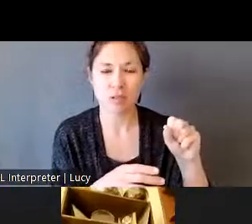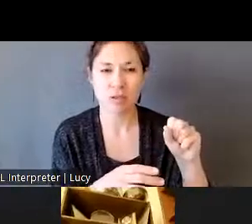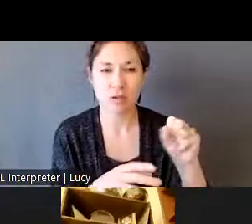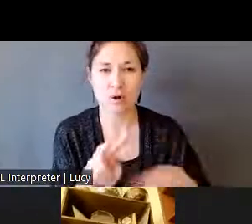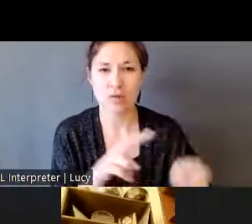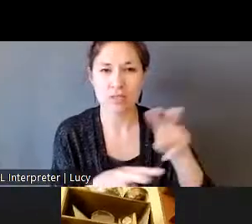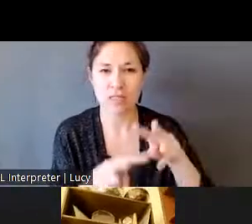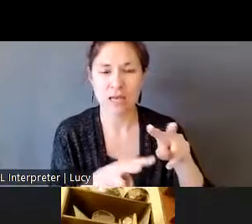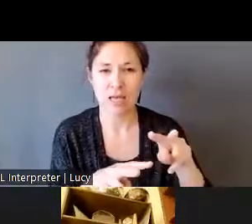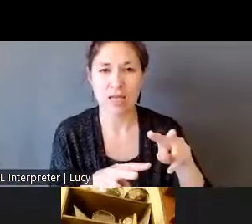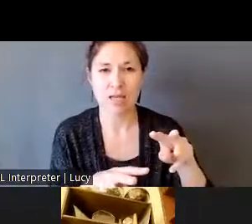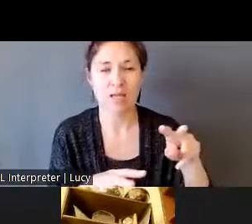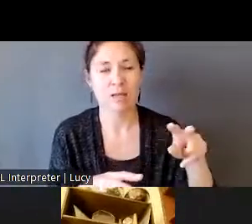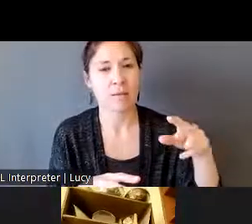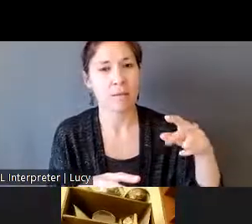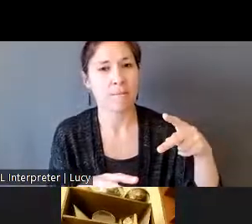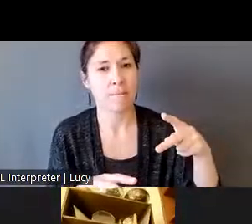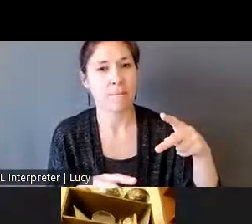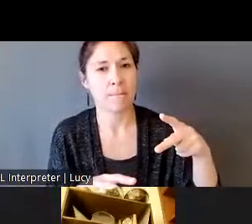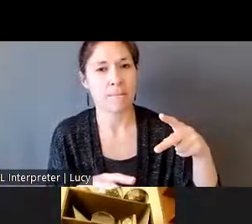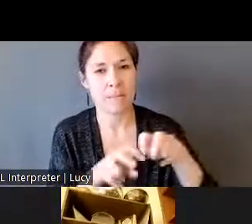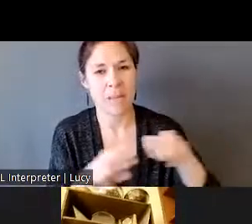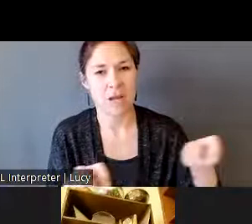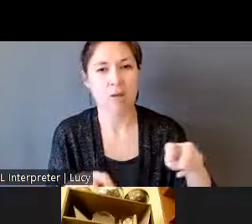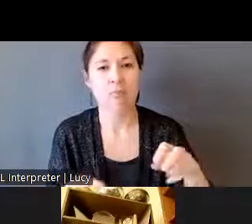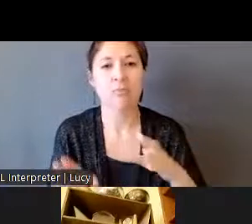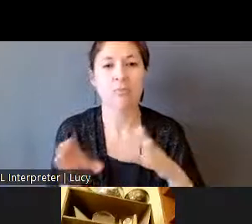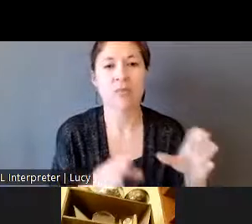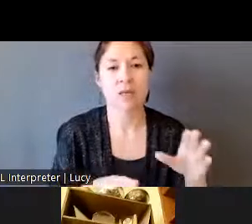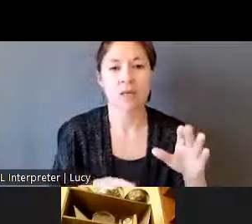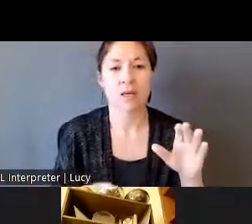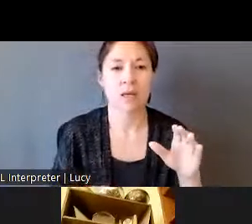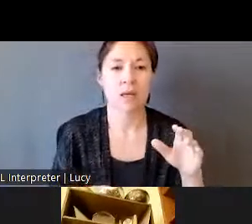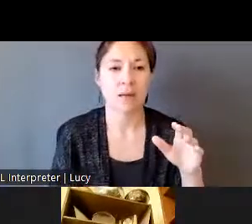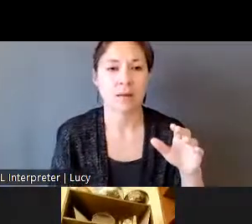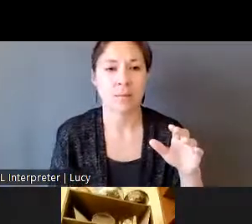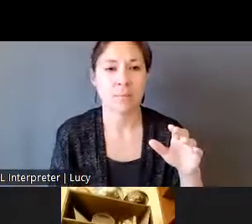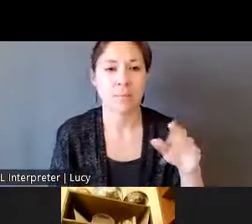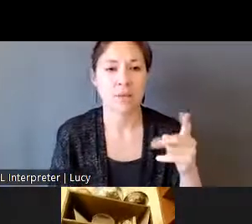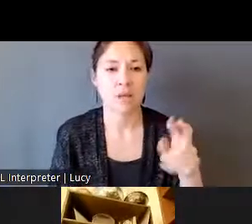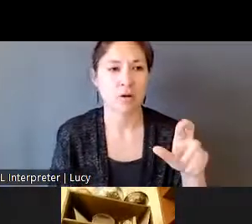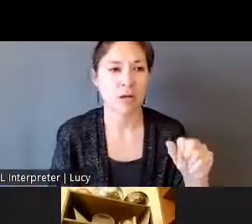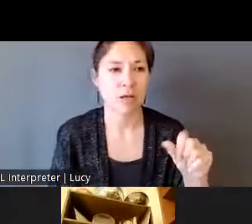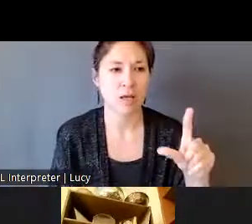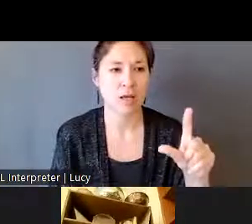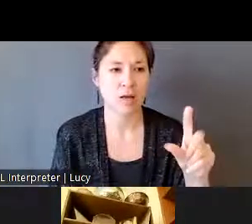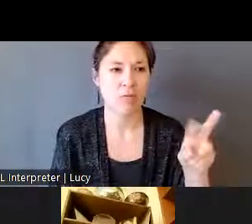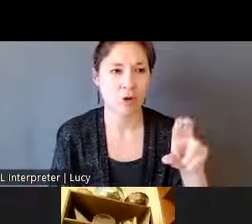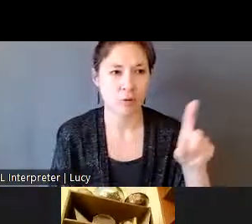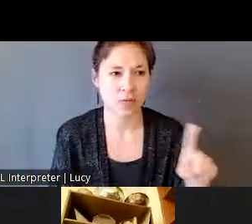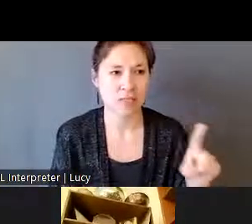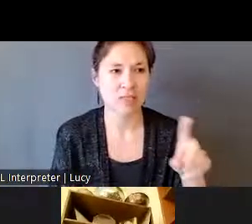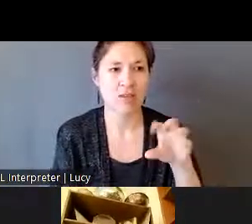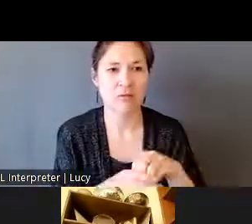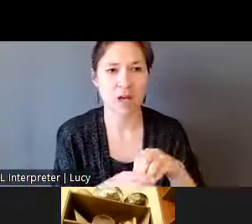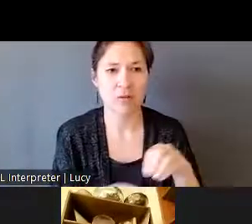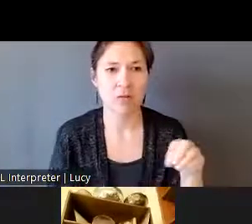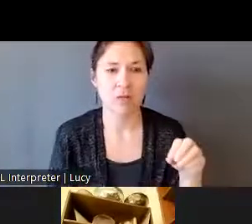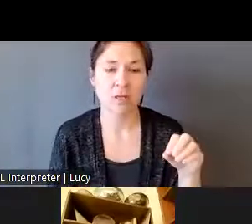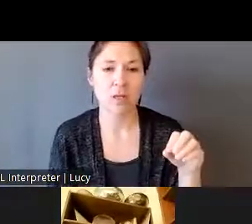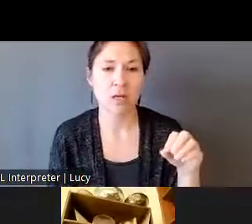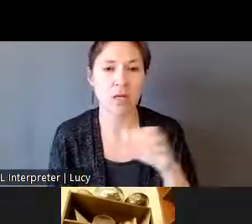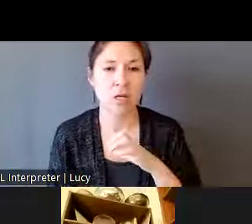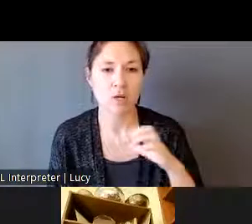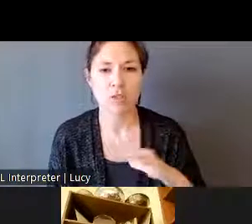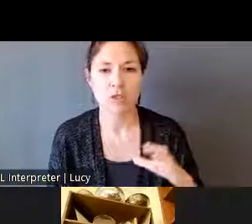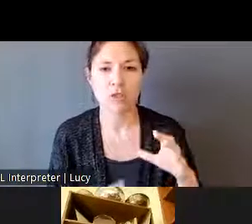serves as the chair of the Surveillance Review Board, also known as CRB. So what